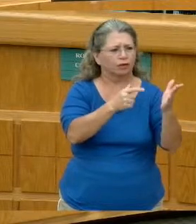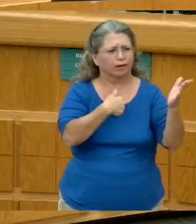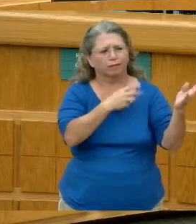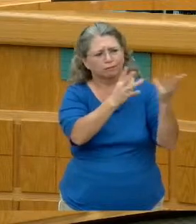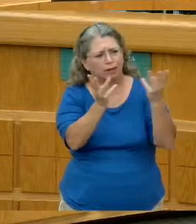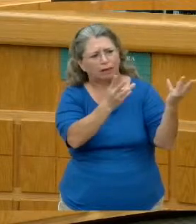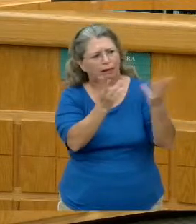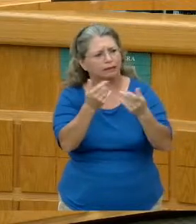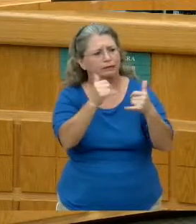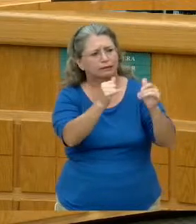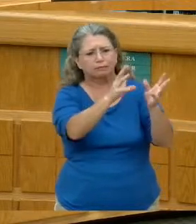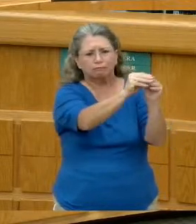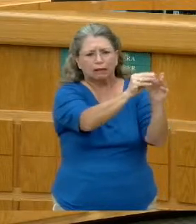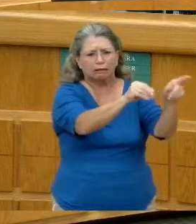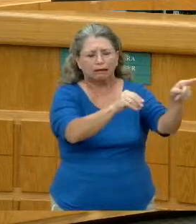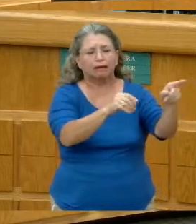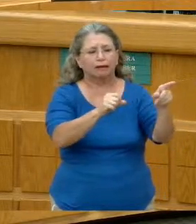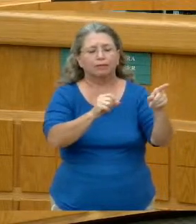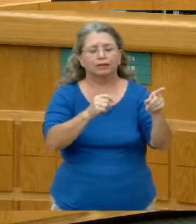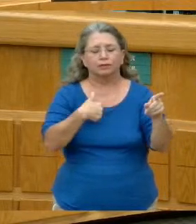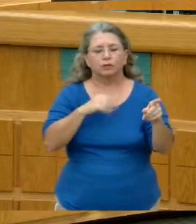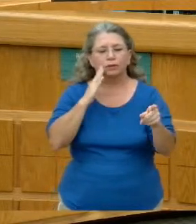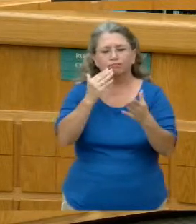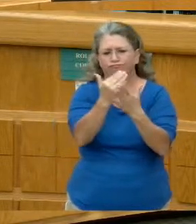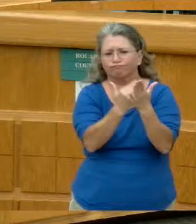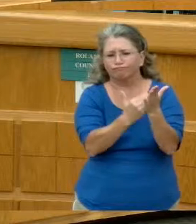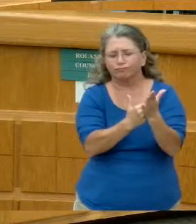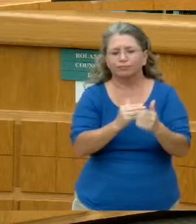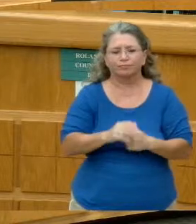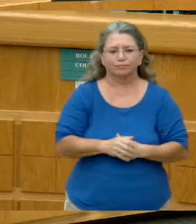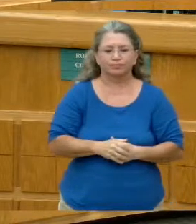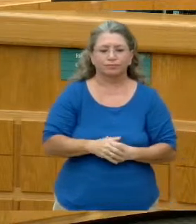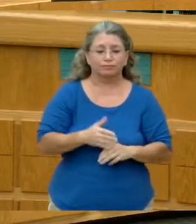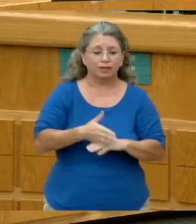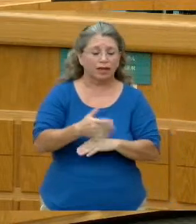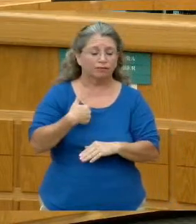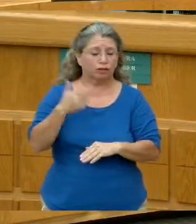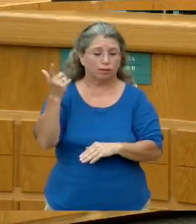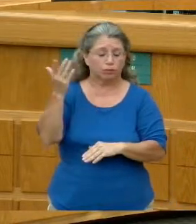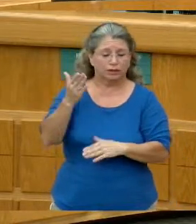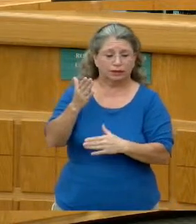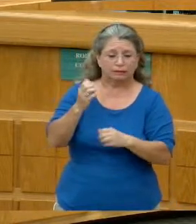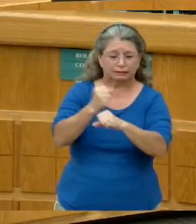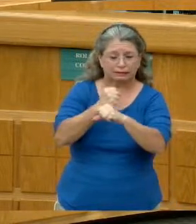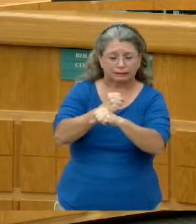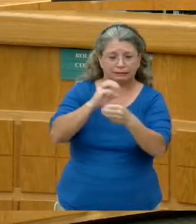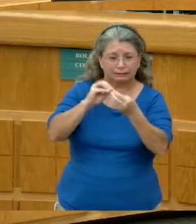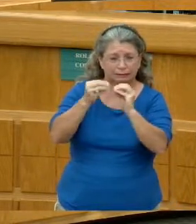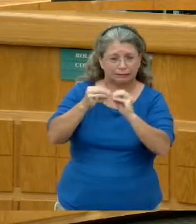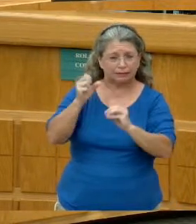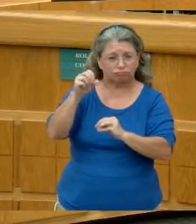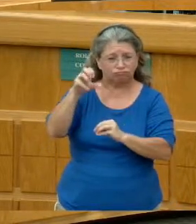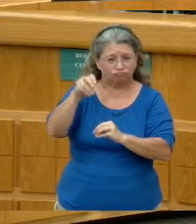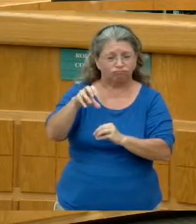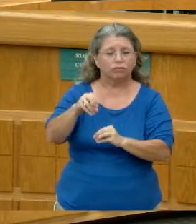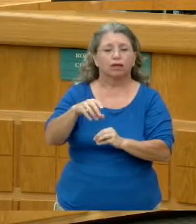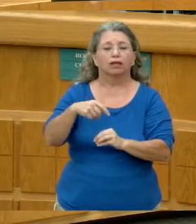play it by ear. But after I present some of the statistics, we did want to show you a short video